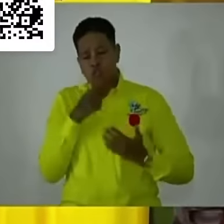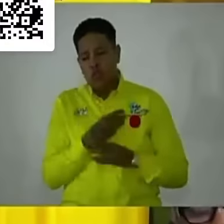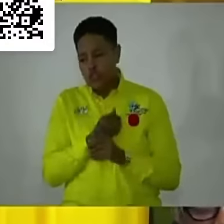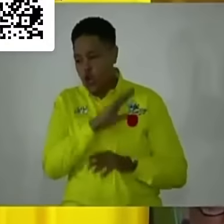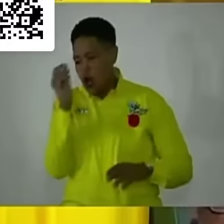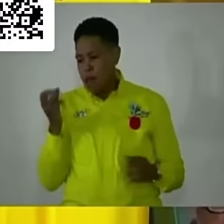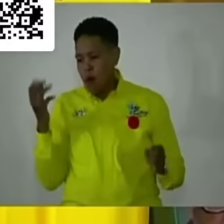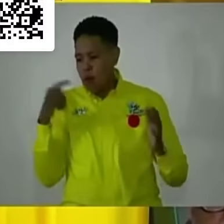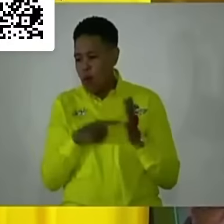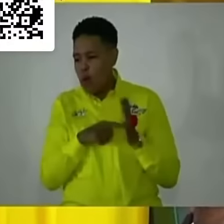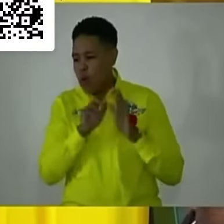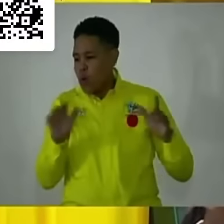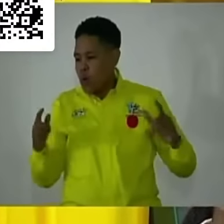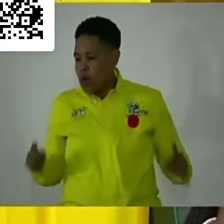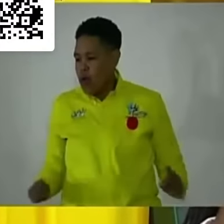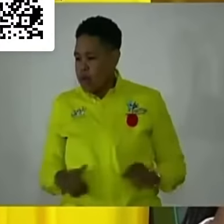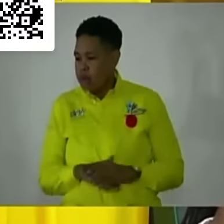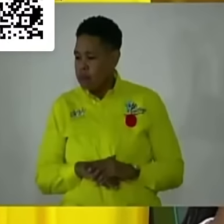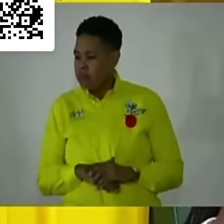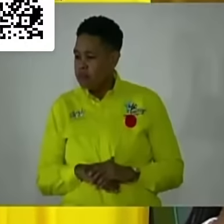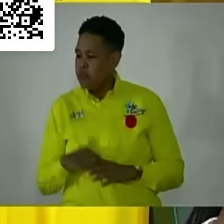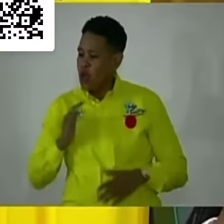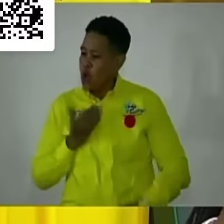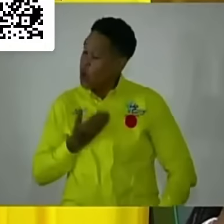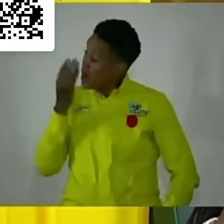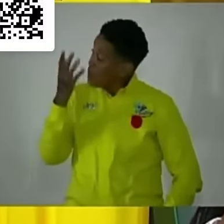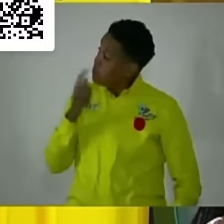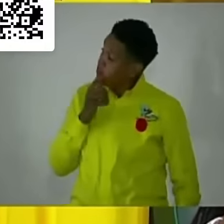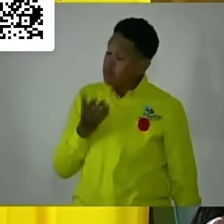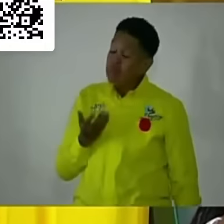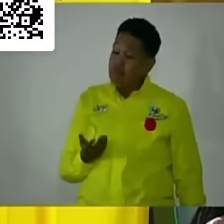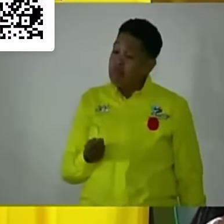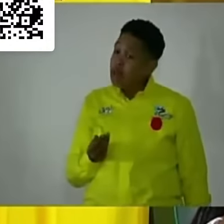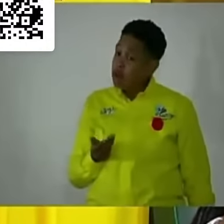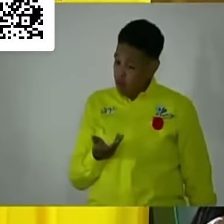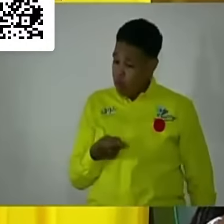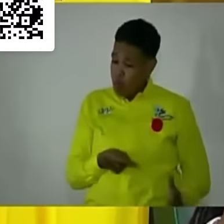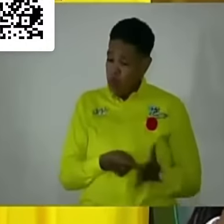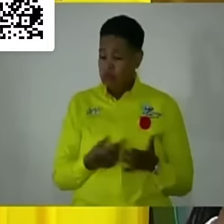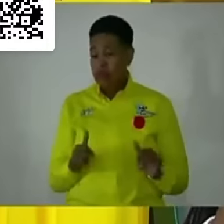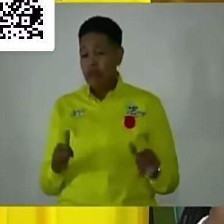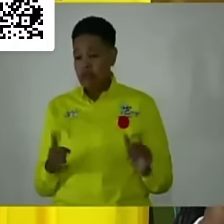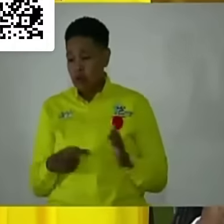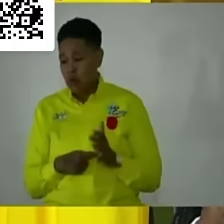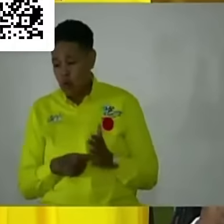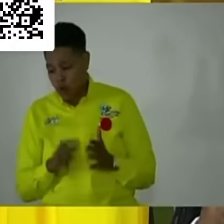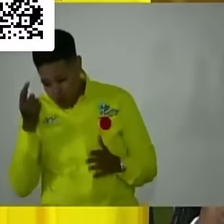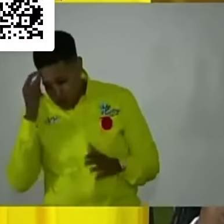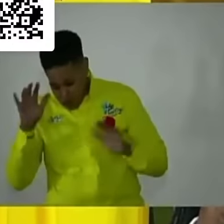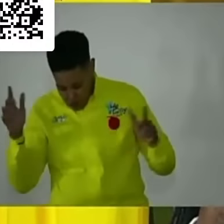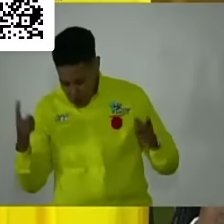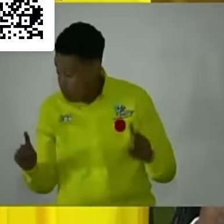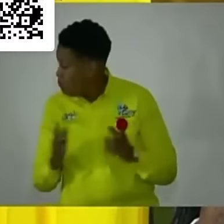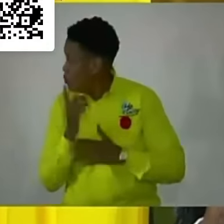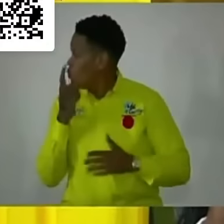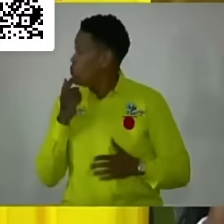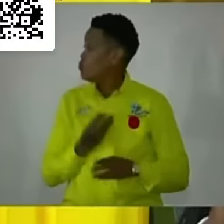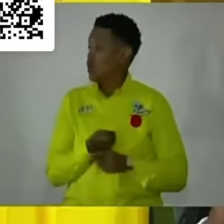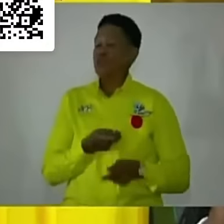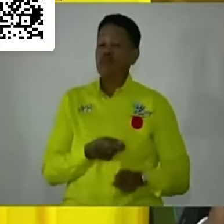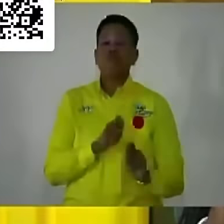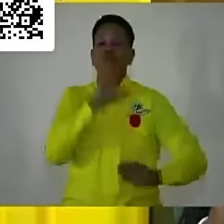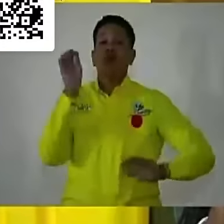companies. It is our information that quite a bit is still owed to the government by these bauxite